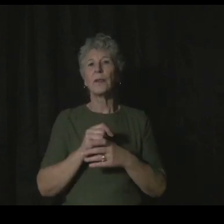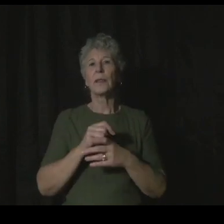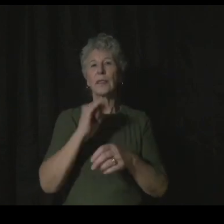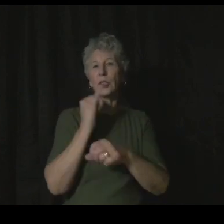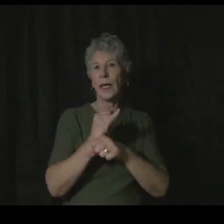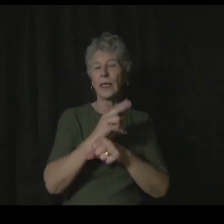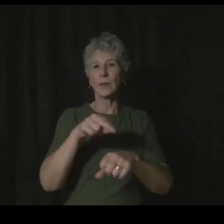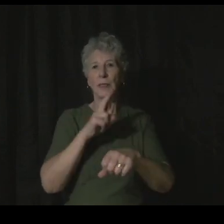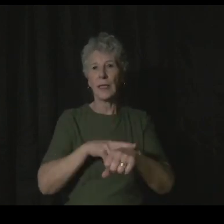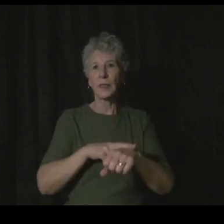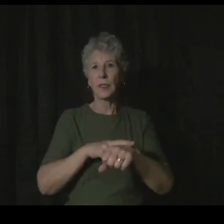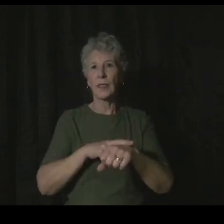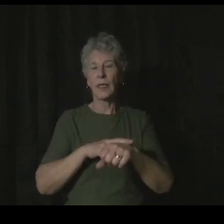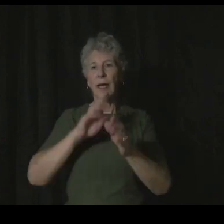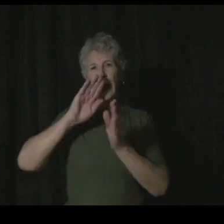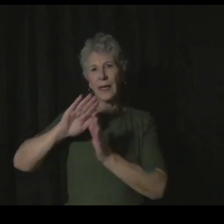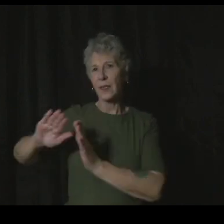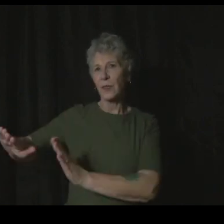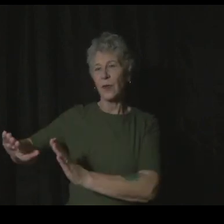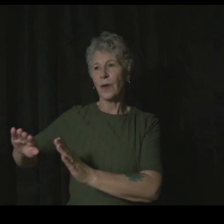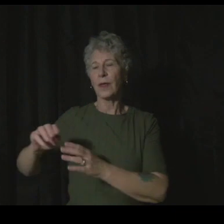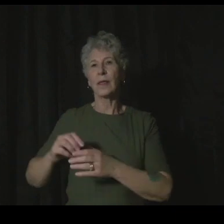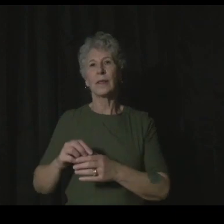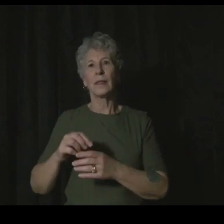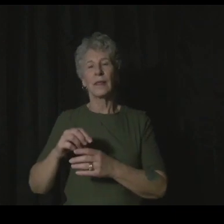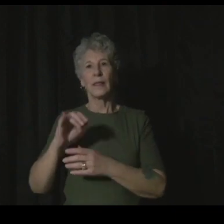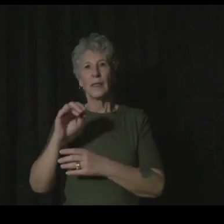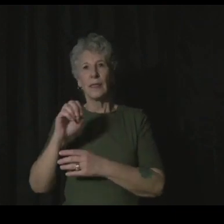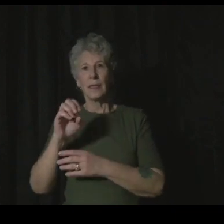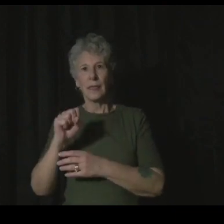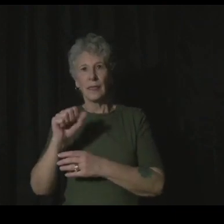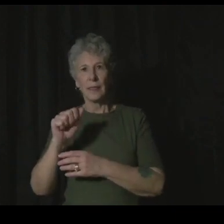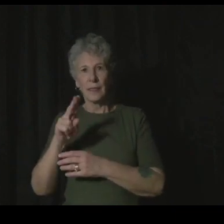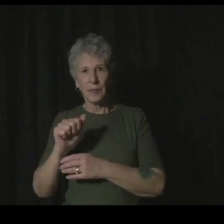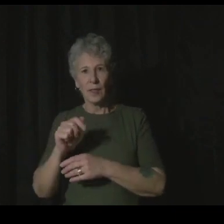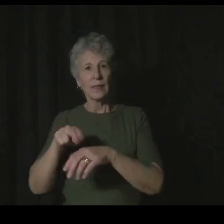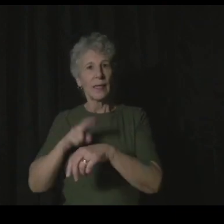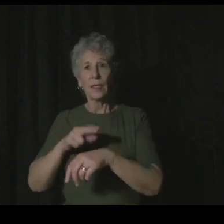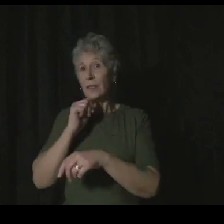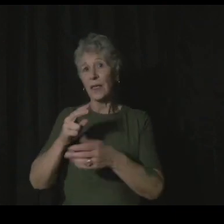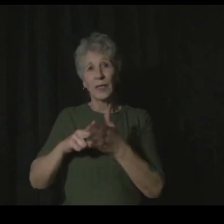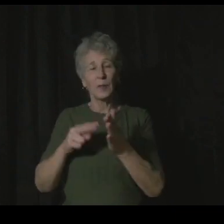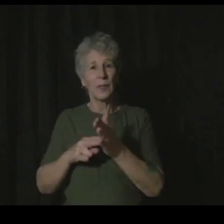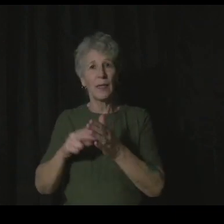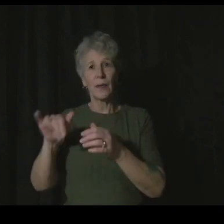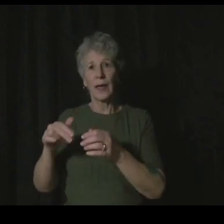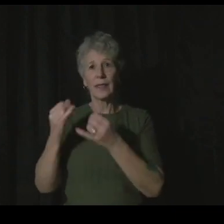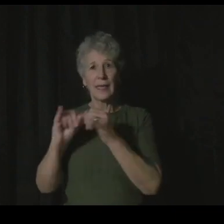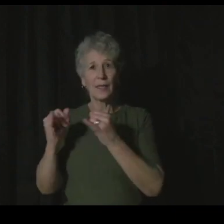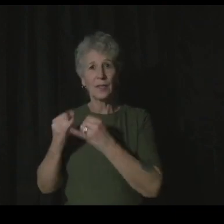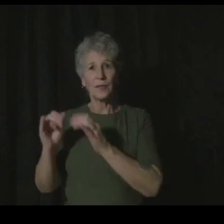and the passing over of Esau's nation does not mean, listen carefully, does not mean that individual members